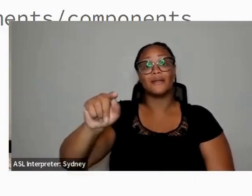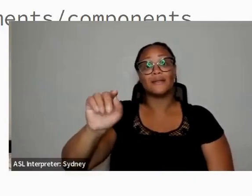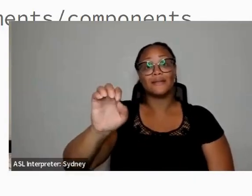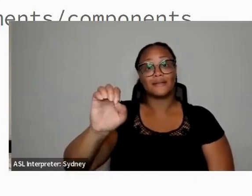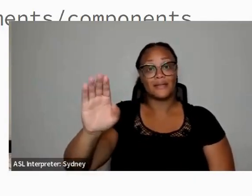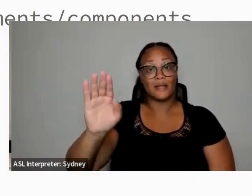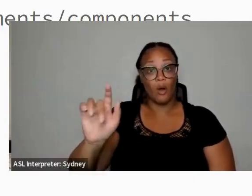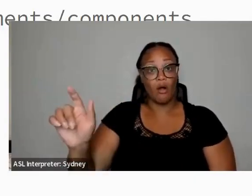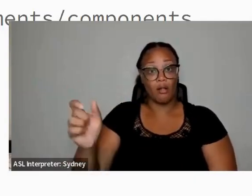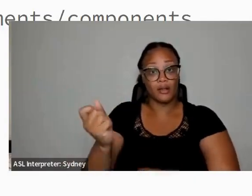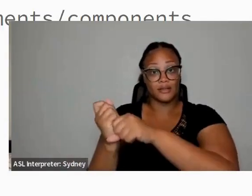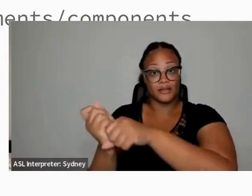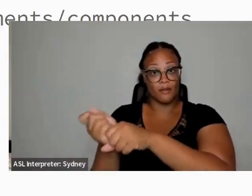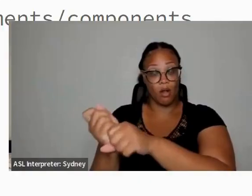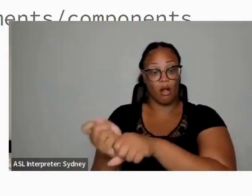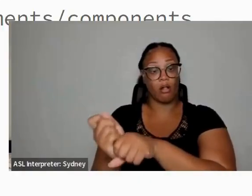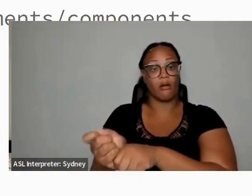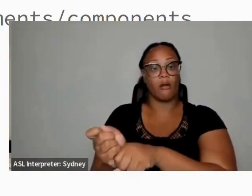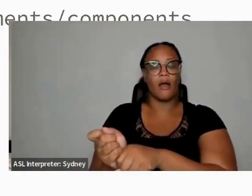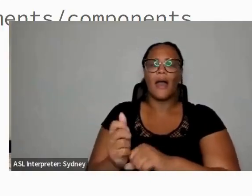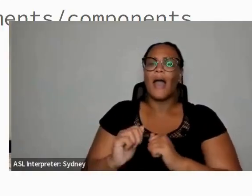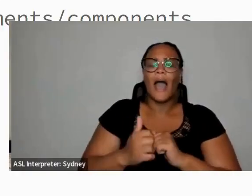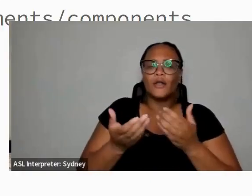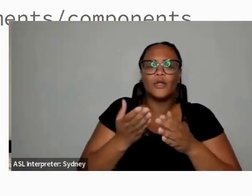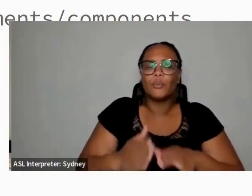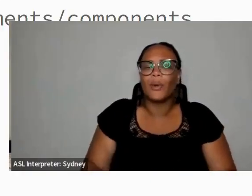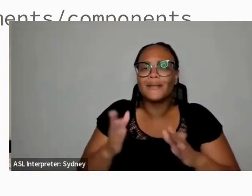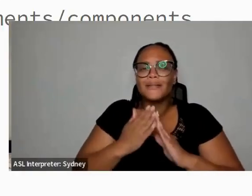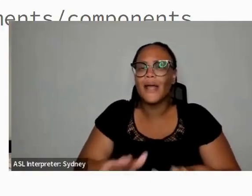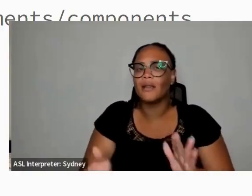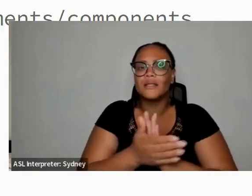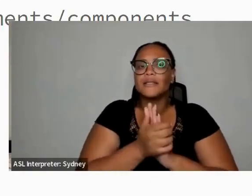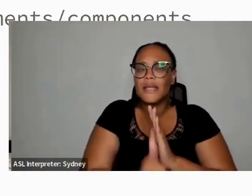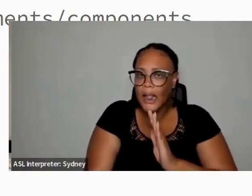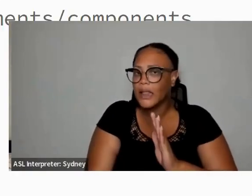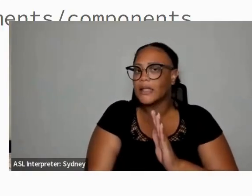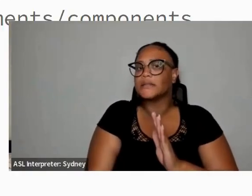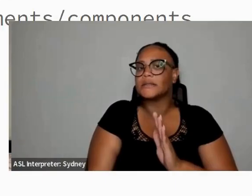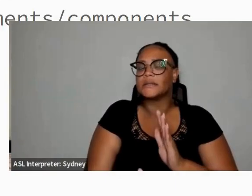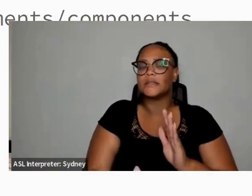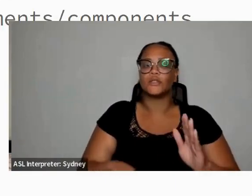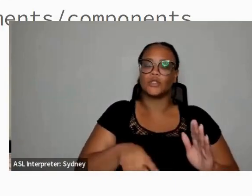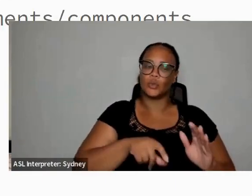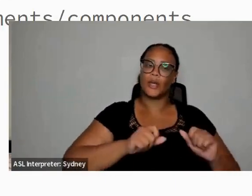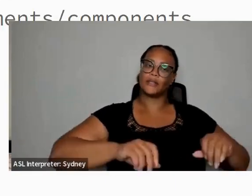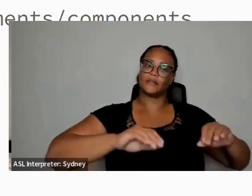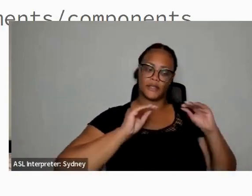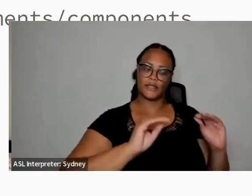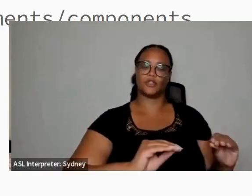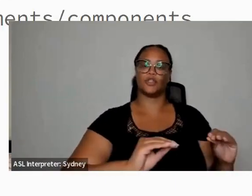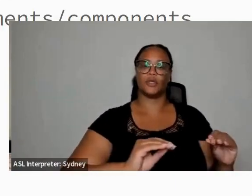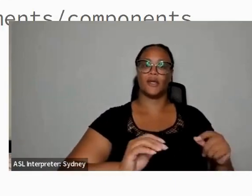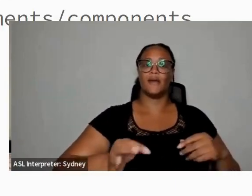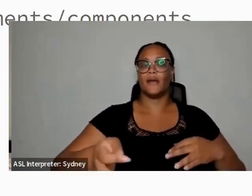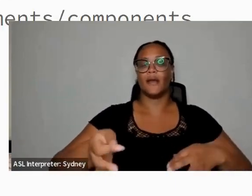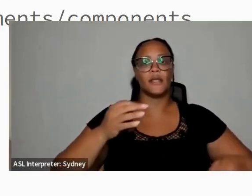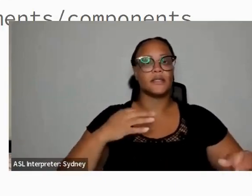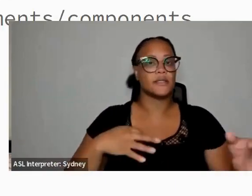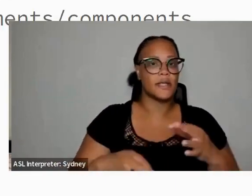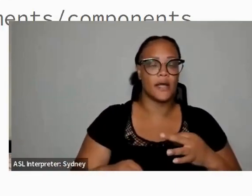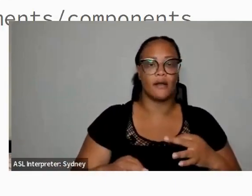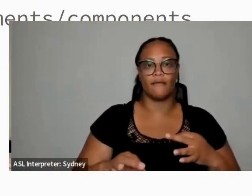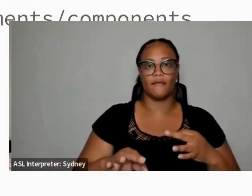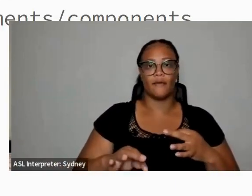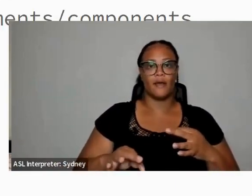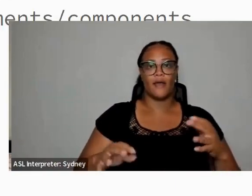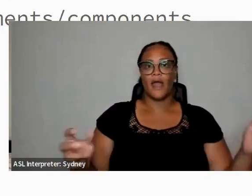those different specific skills into smaller sort of chunks to teach as opposed to learning it